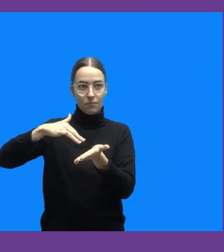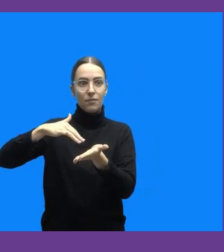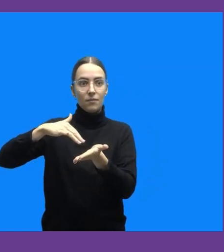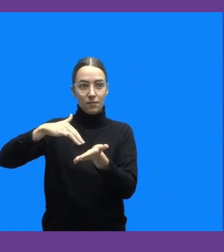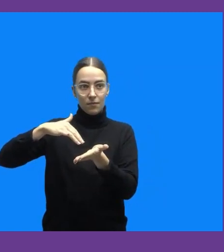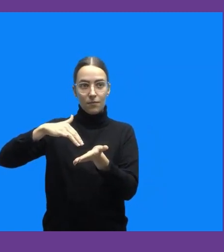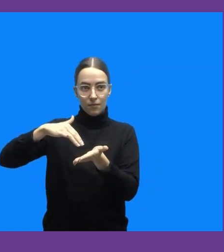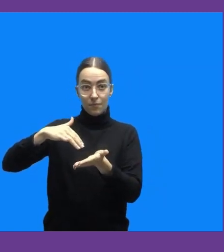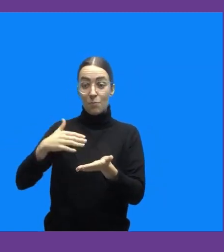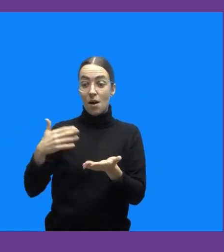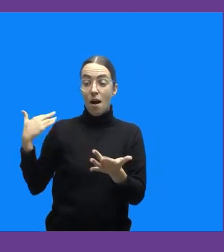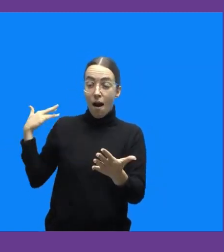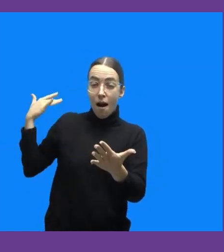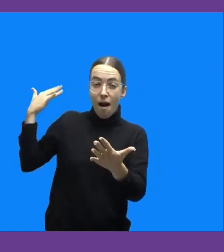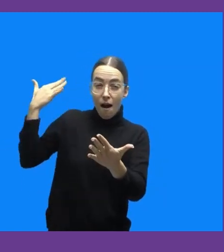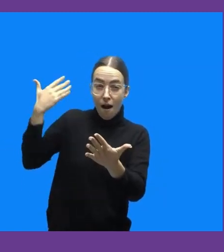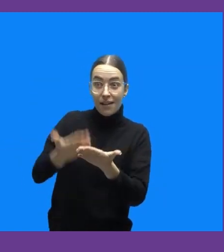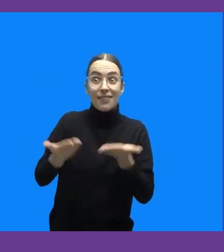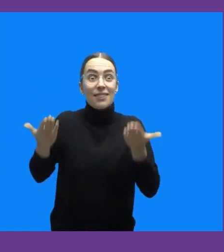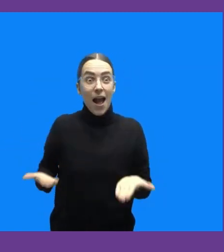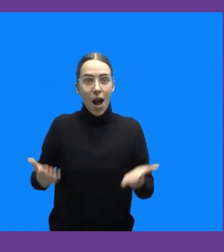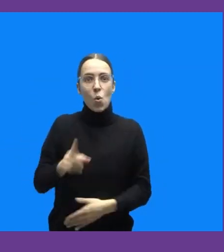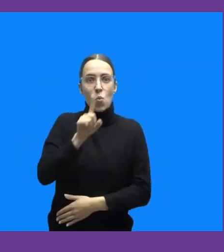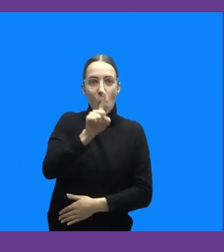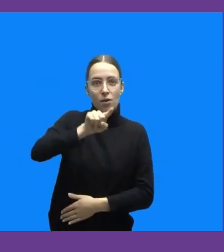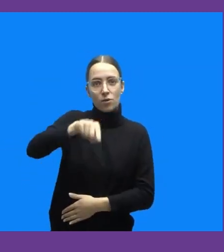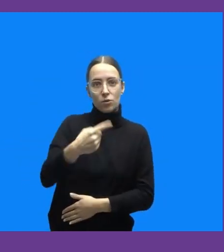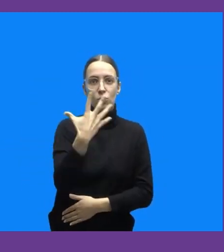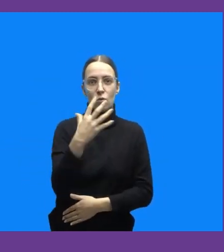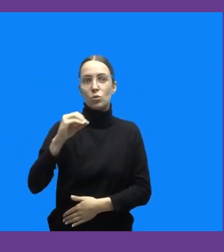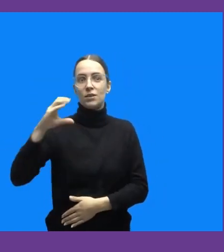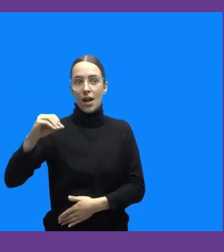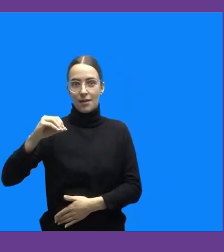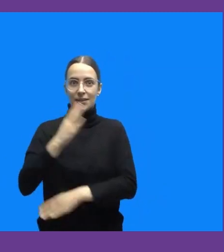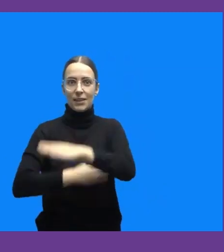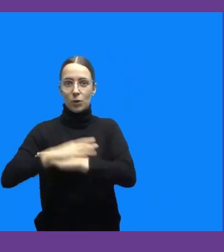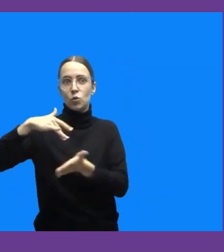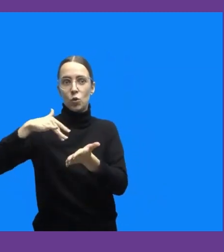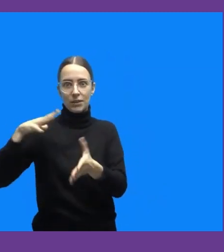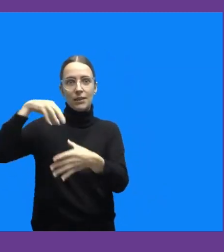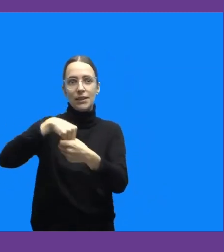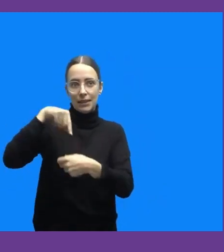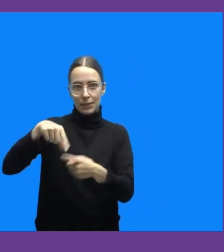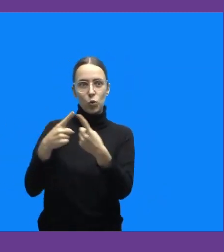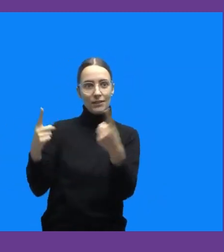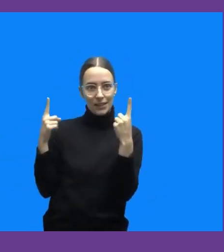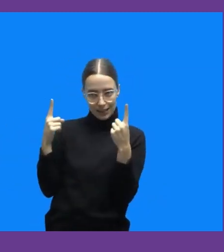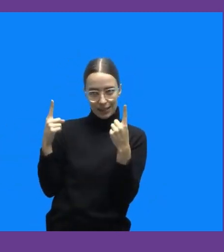students maintain their learning independence and to progress universal design for learning within the